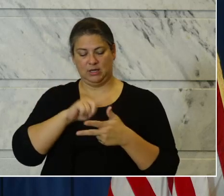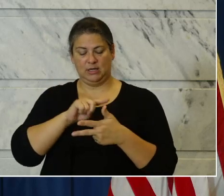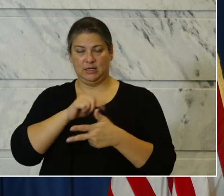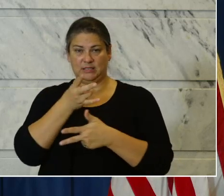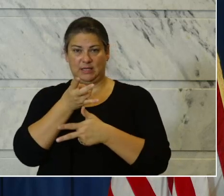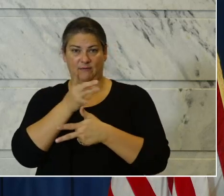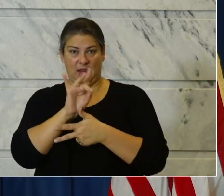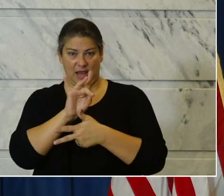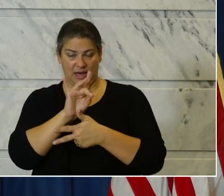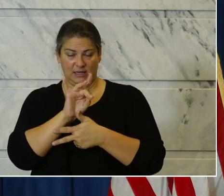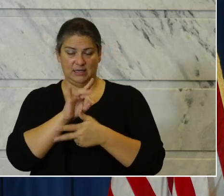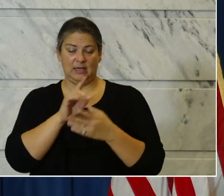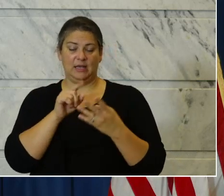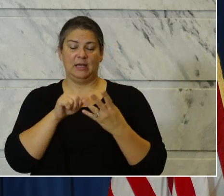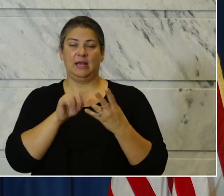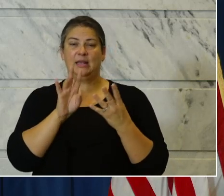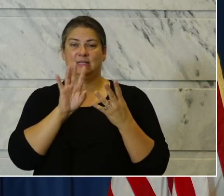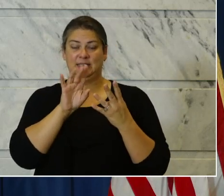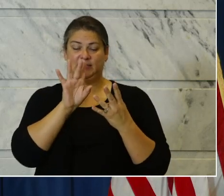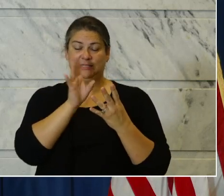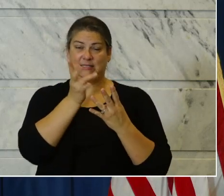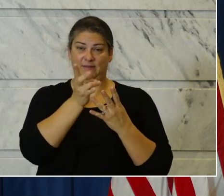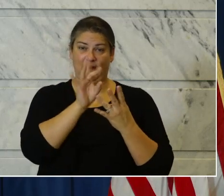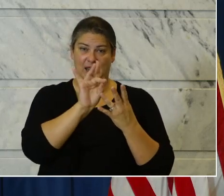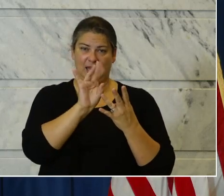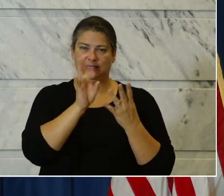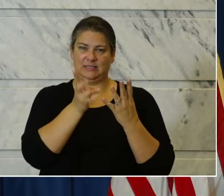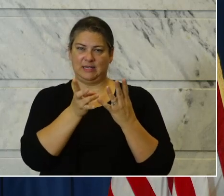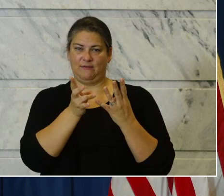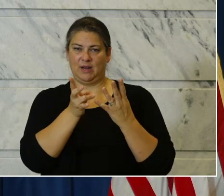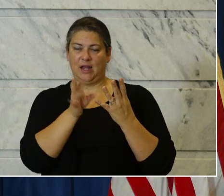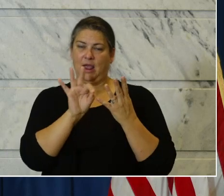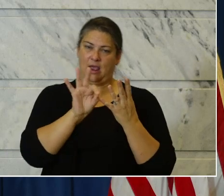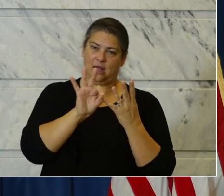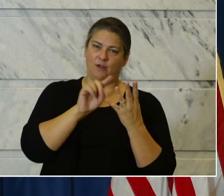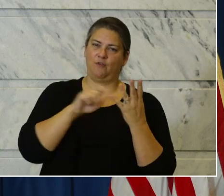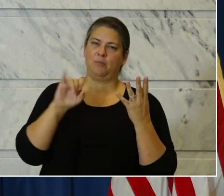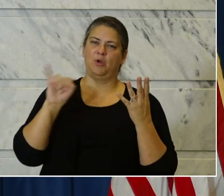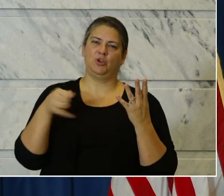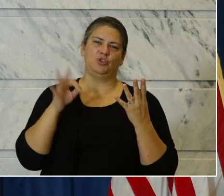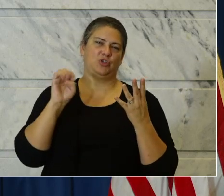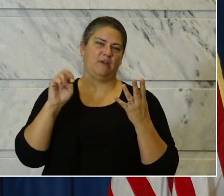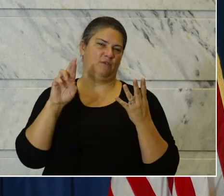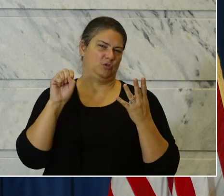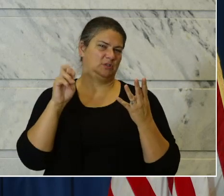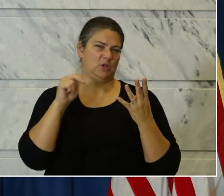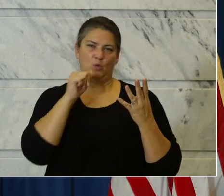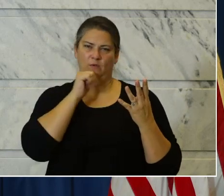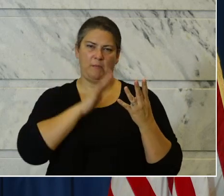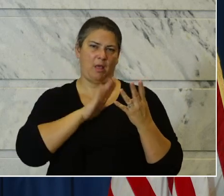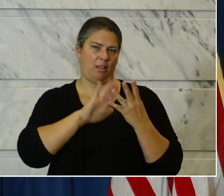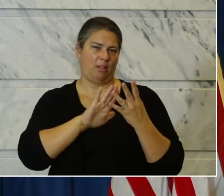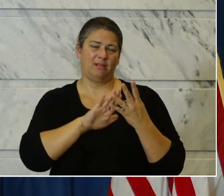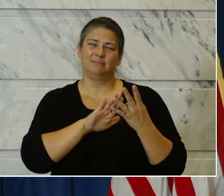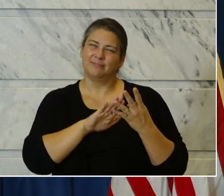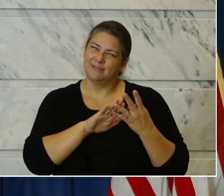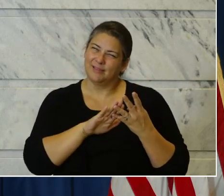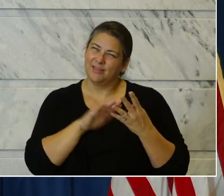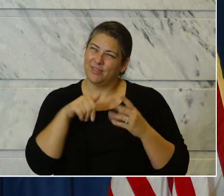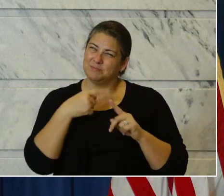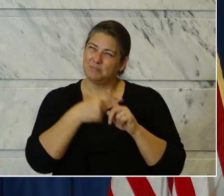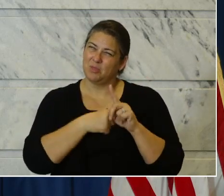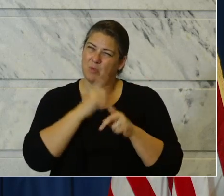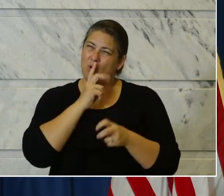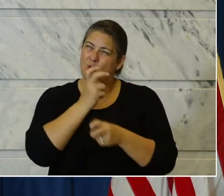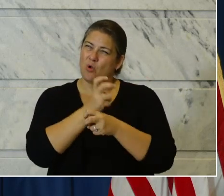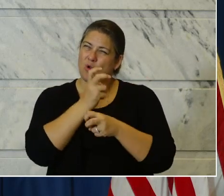and a 69-year-old woman from Jefferson. It's going to be a hard month with all the cases we've